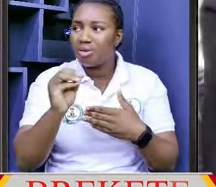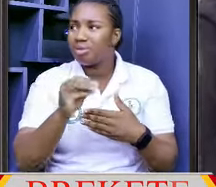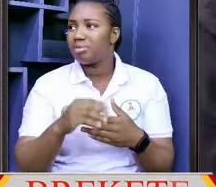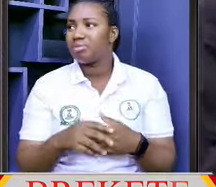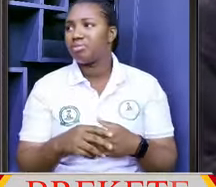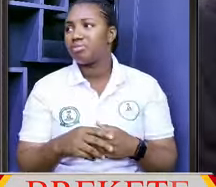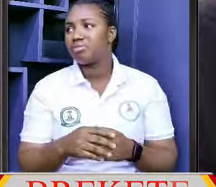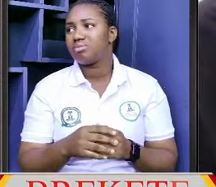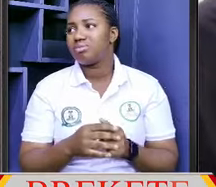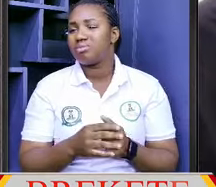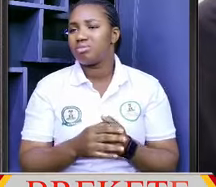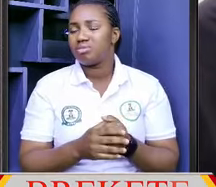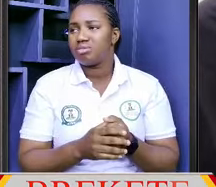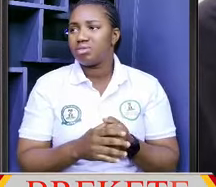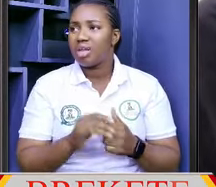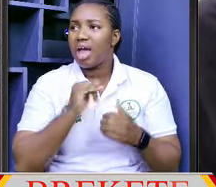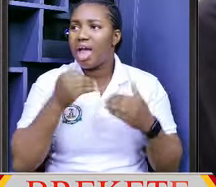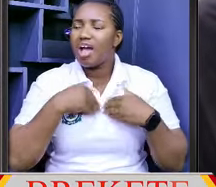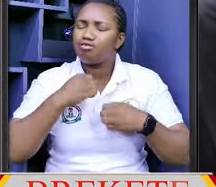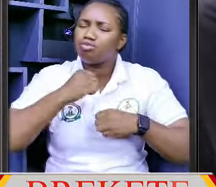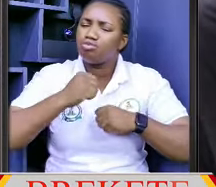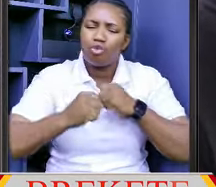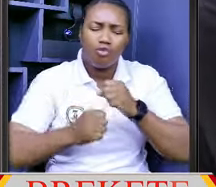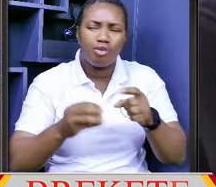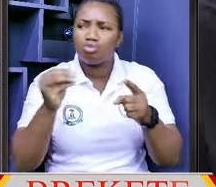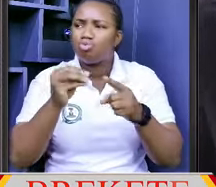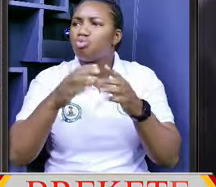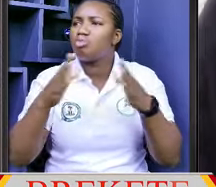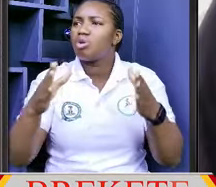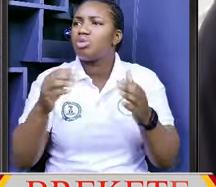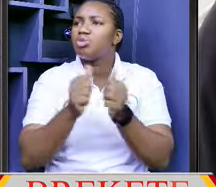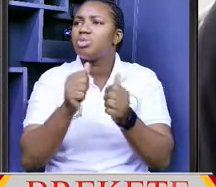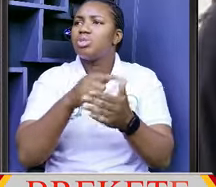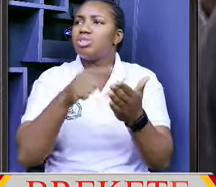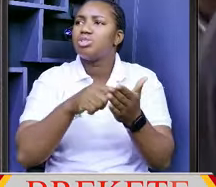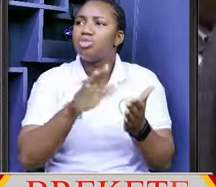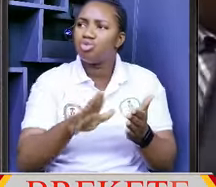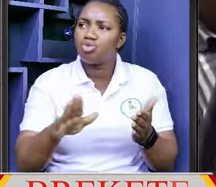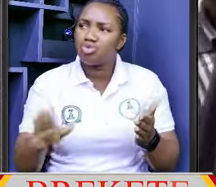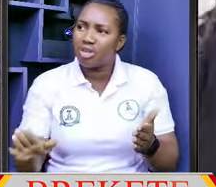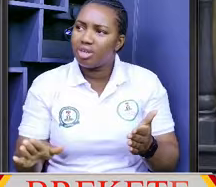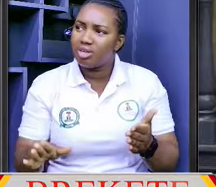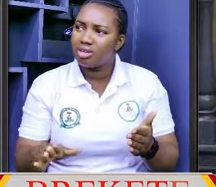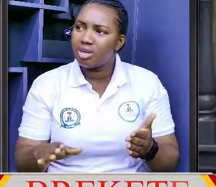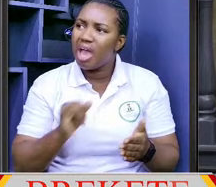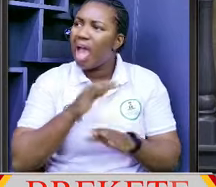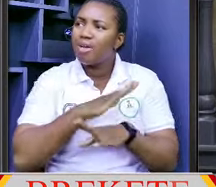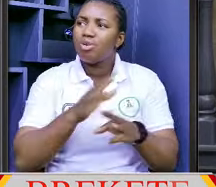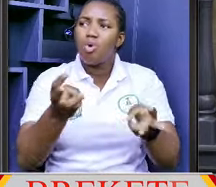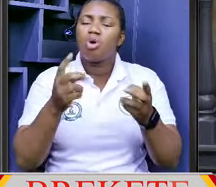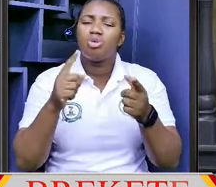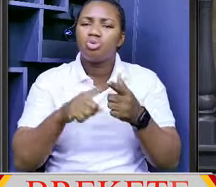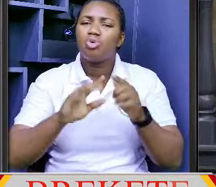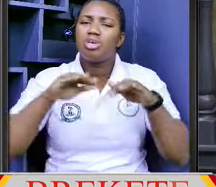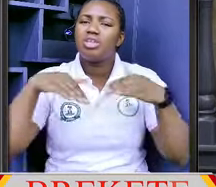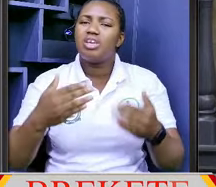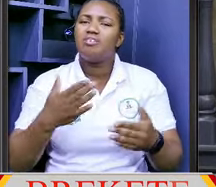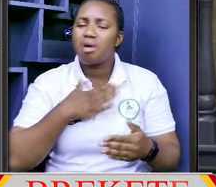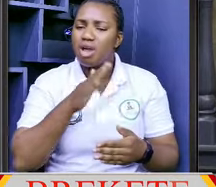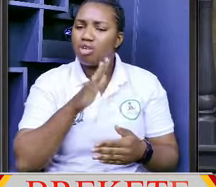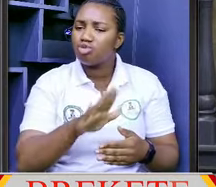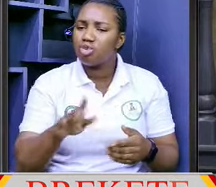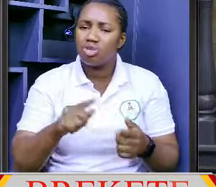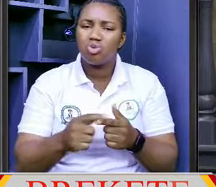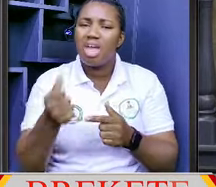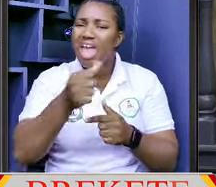I don't suffer too much with these children. As long as I can give my pikin to anybody, me, I don't suffer since when my